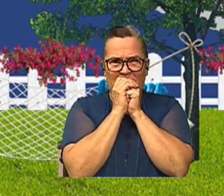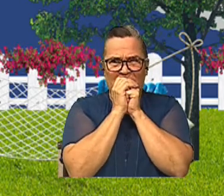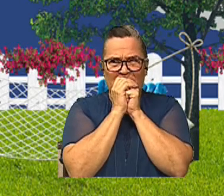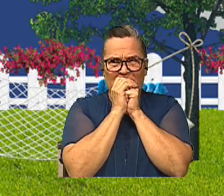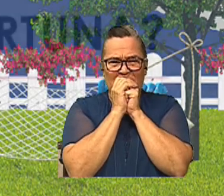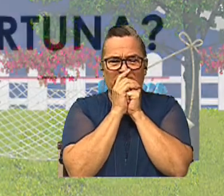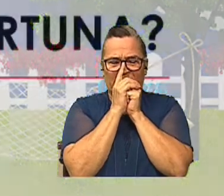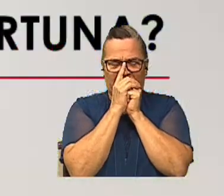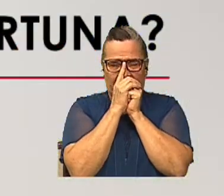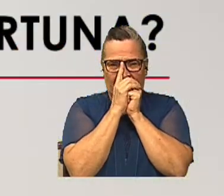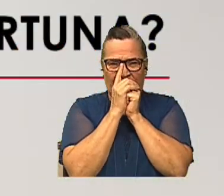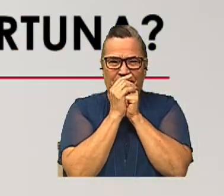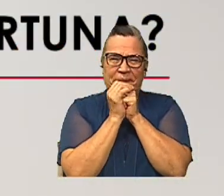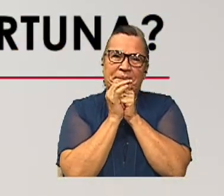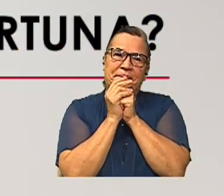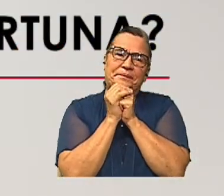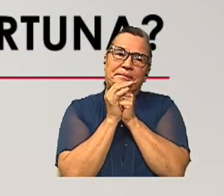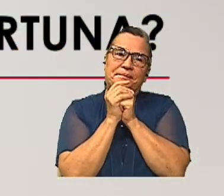Now,